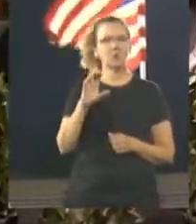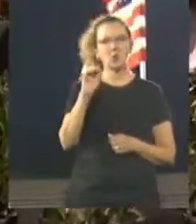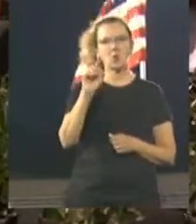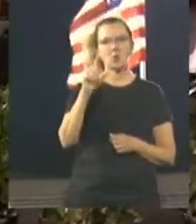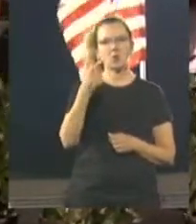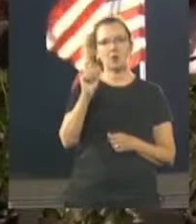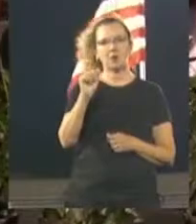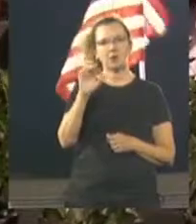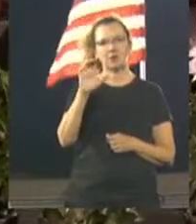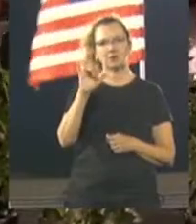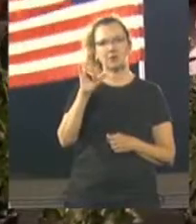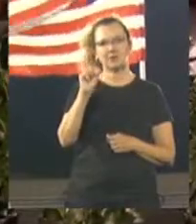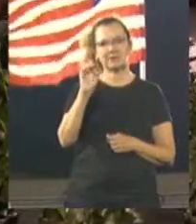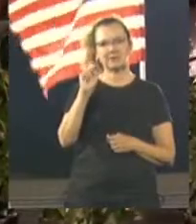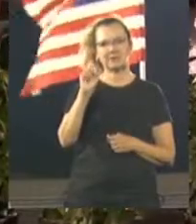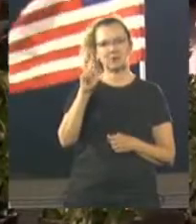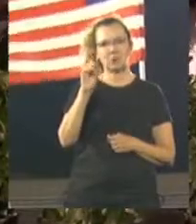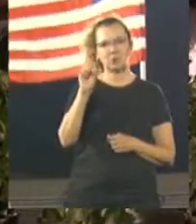Olga Cisneros.